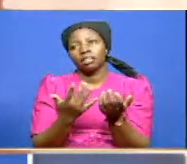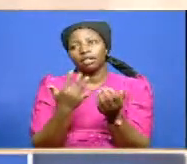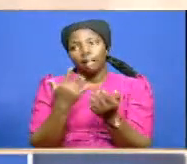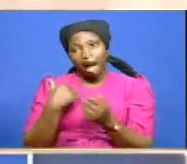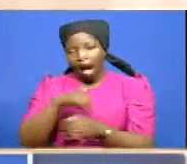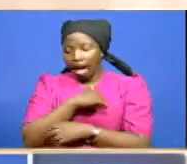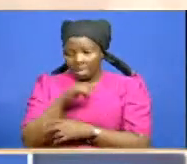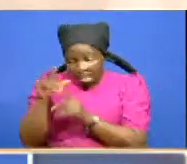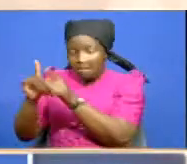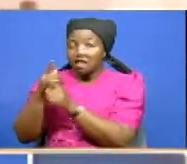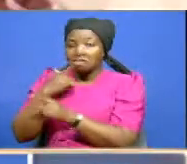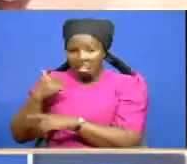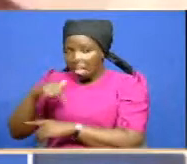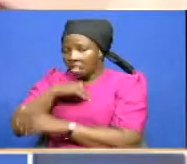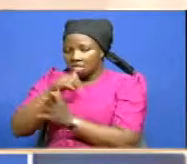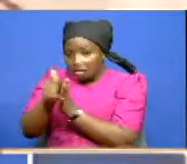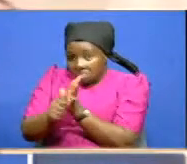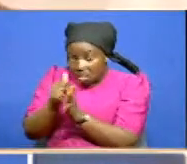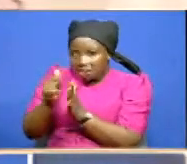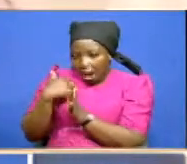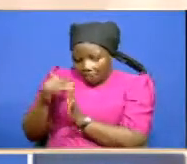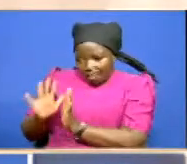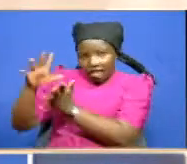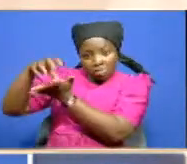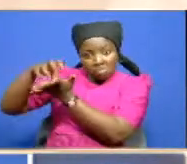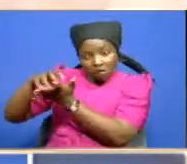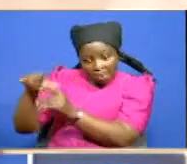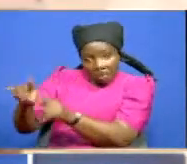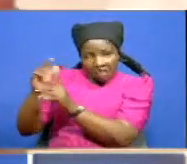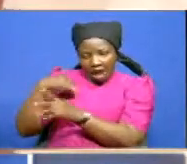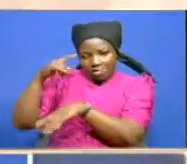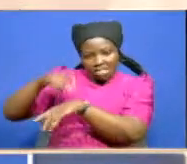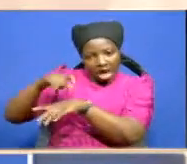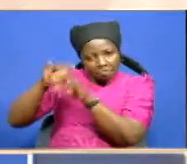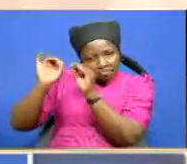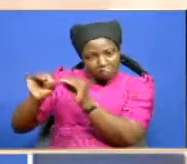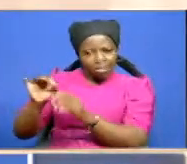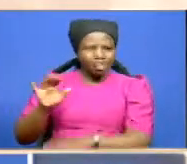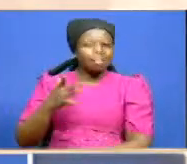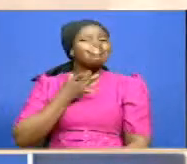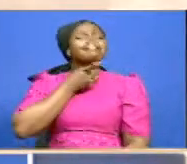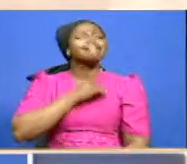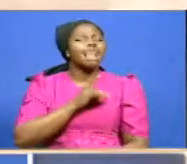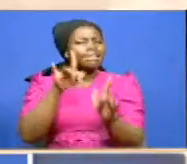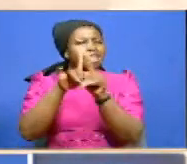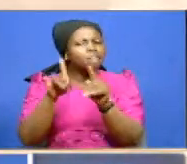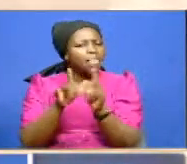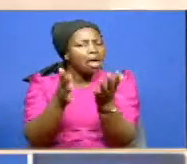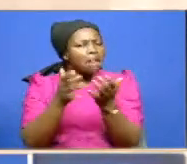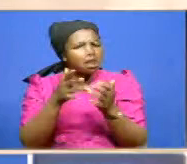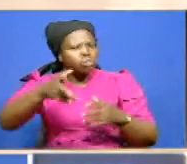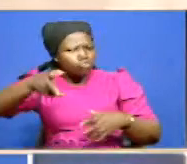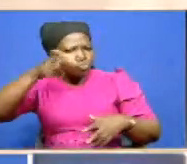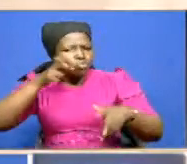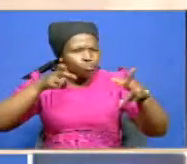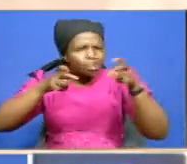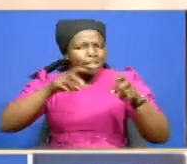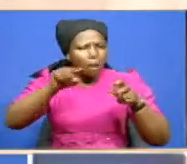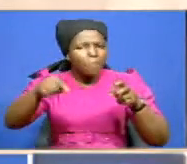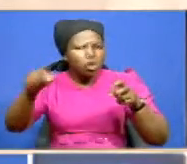left the station and they no longer have the time, the desire and the need to listen to millions of